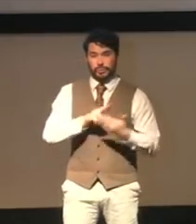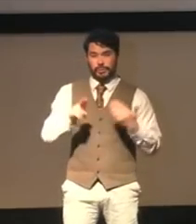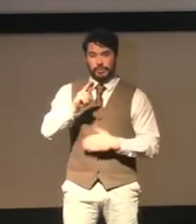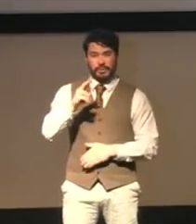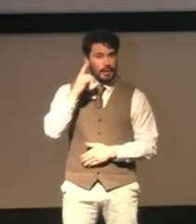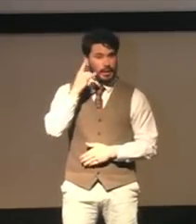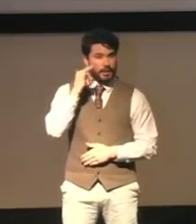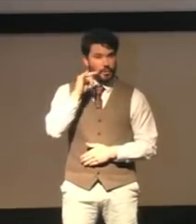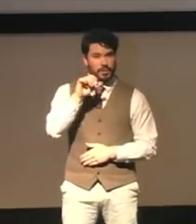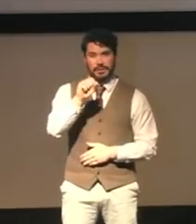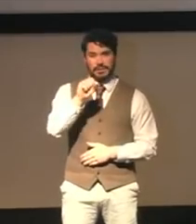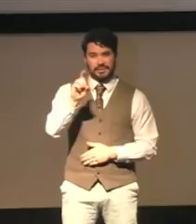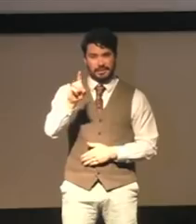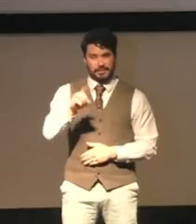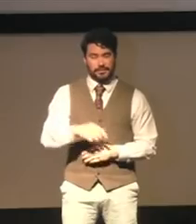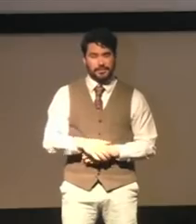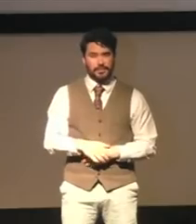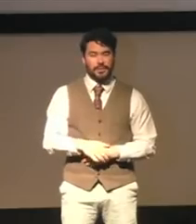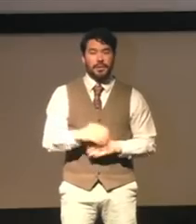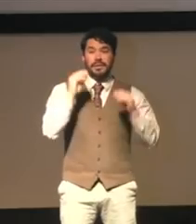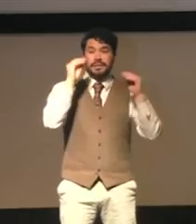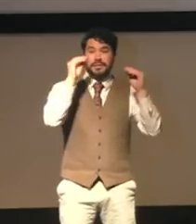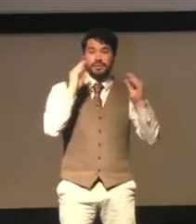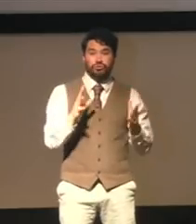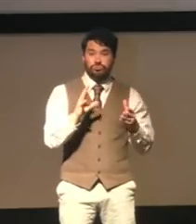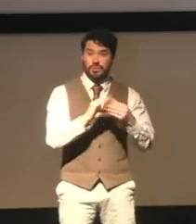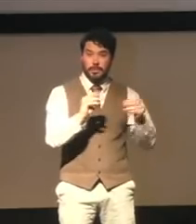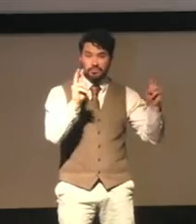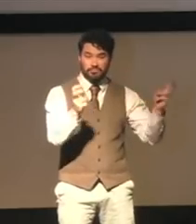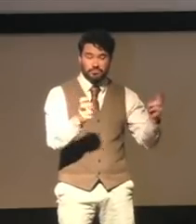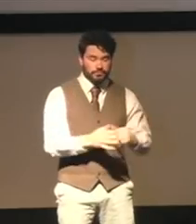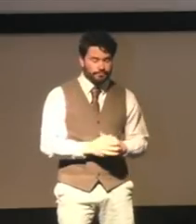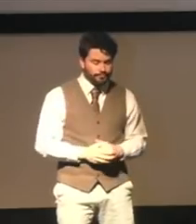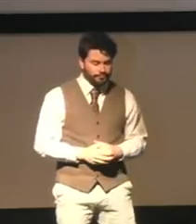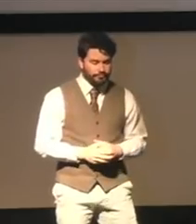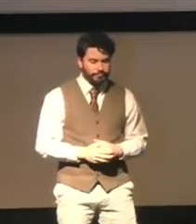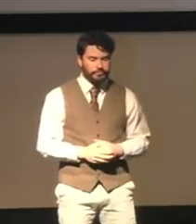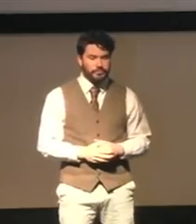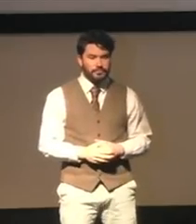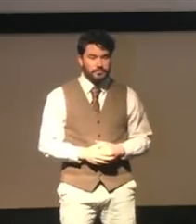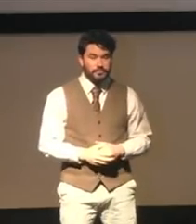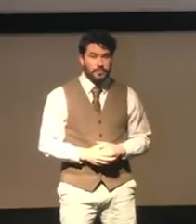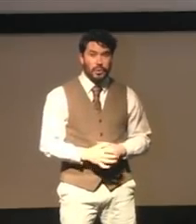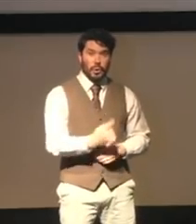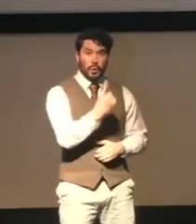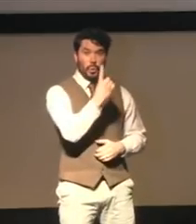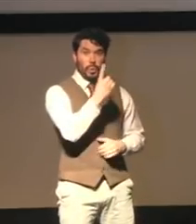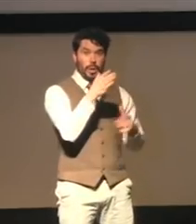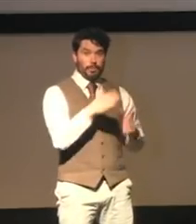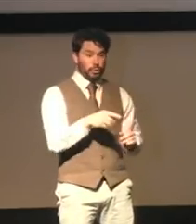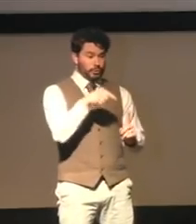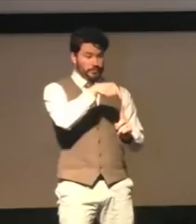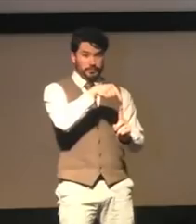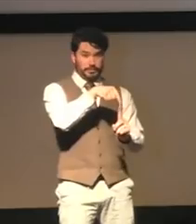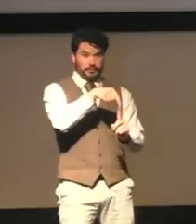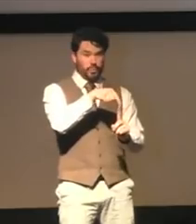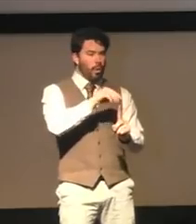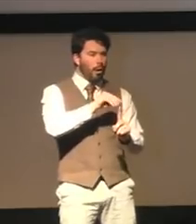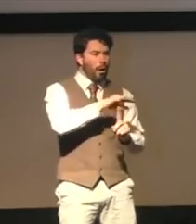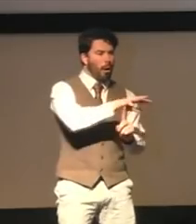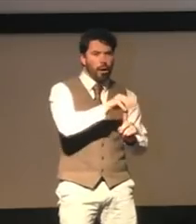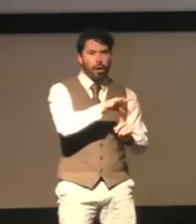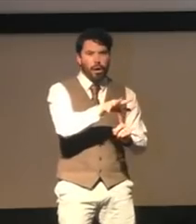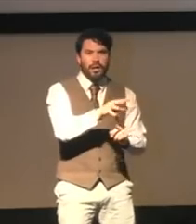Diego professor, which says, if you have one person and it affects on average 2.5 people if